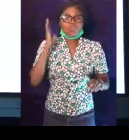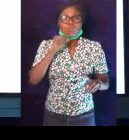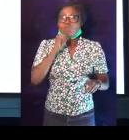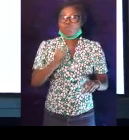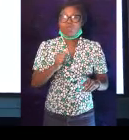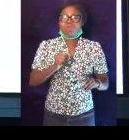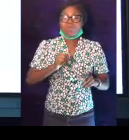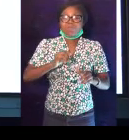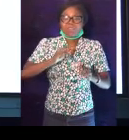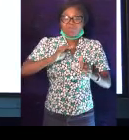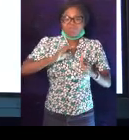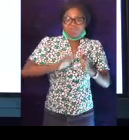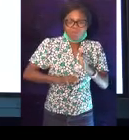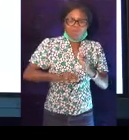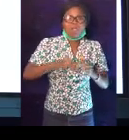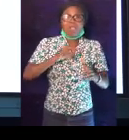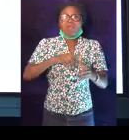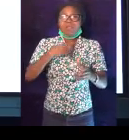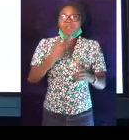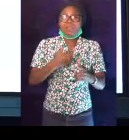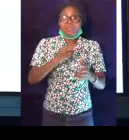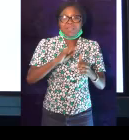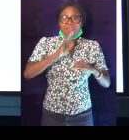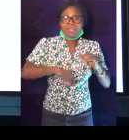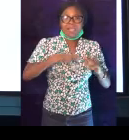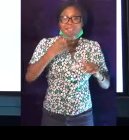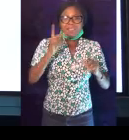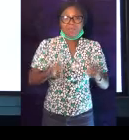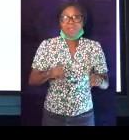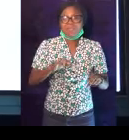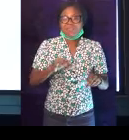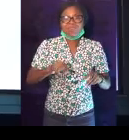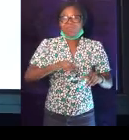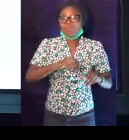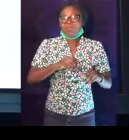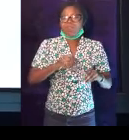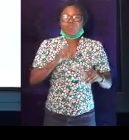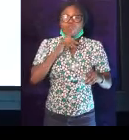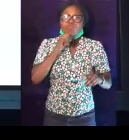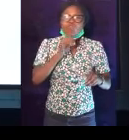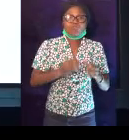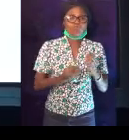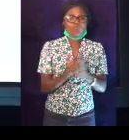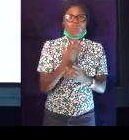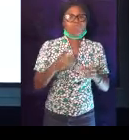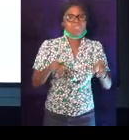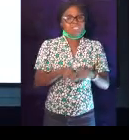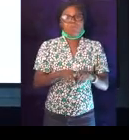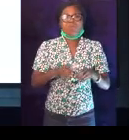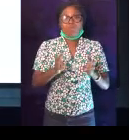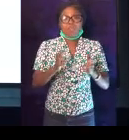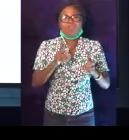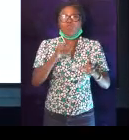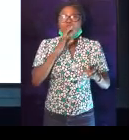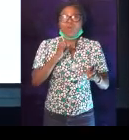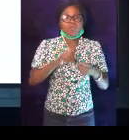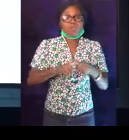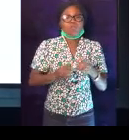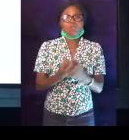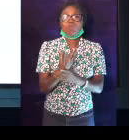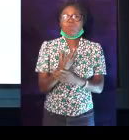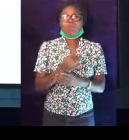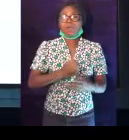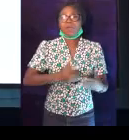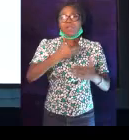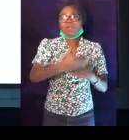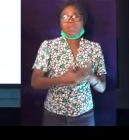mate, because such a person's growth will be retarded. You will not be growing as you're supposed to grow. Disease is